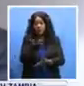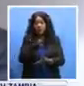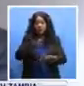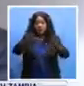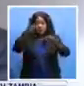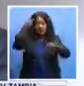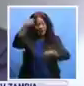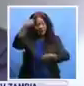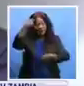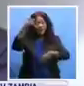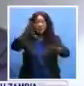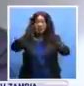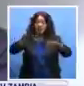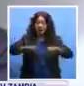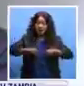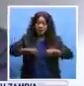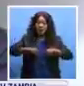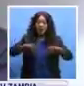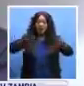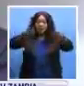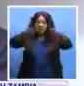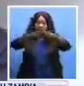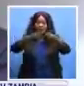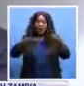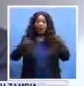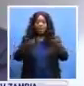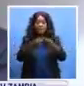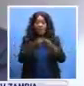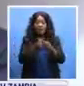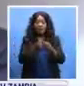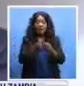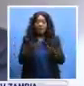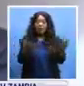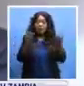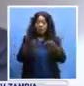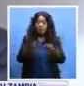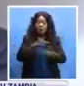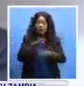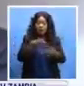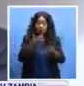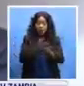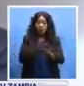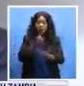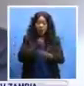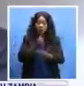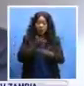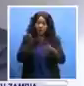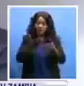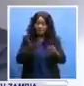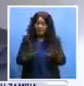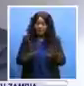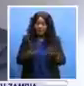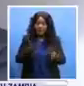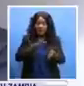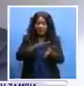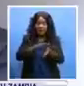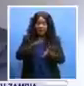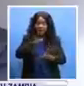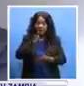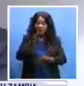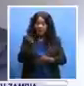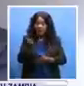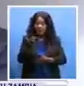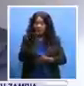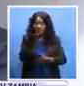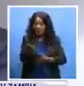government account at Zambia National Commercial Bank. Once the proceedings, the processes of refund are done, this money